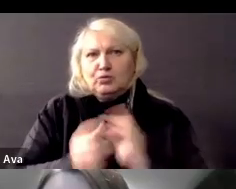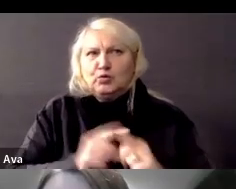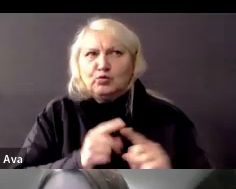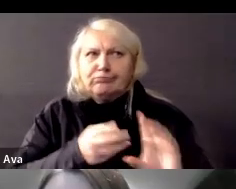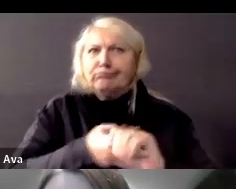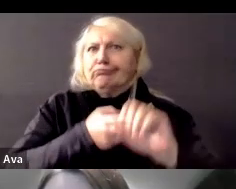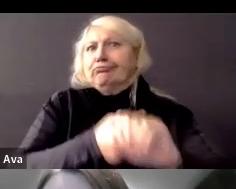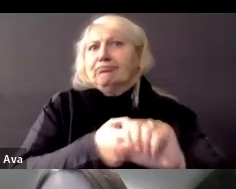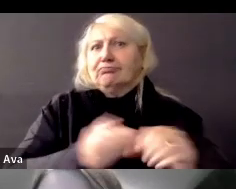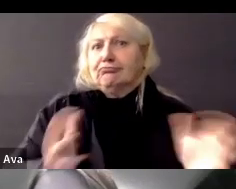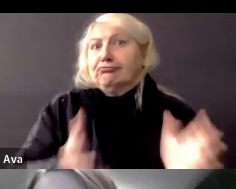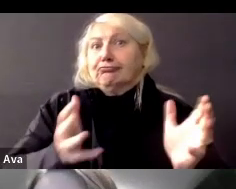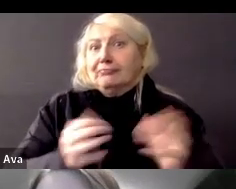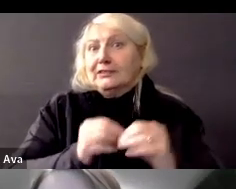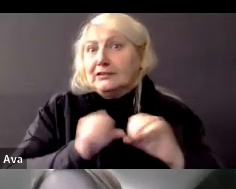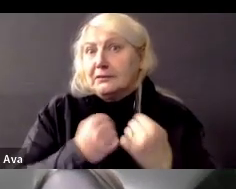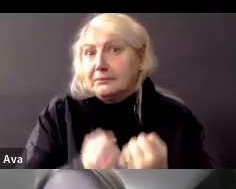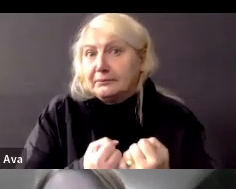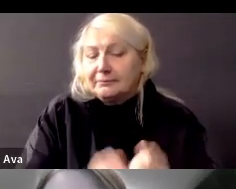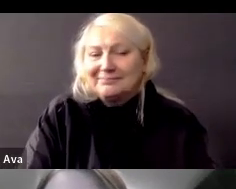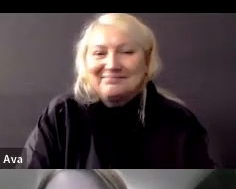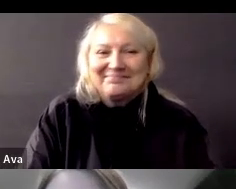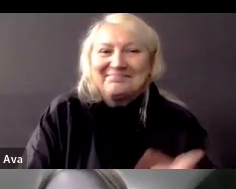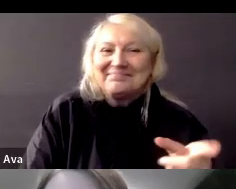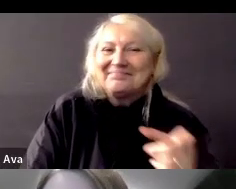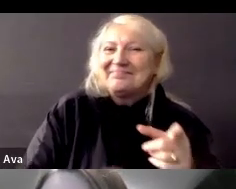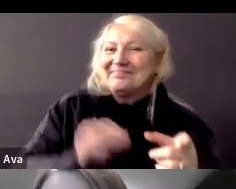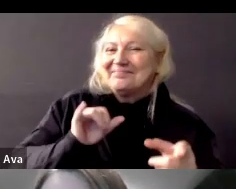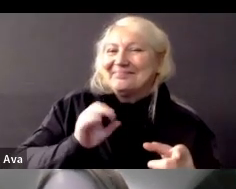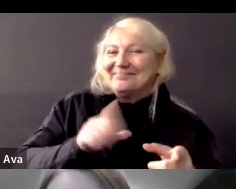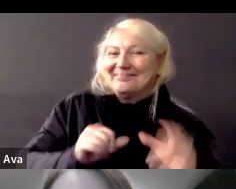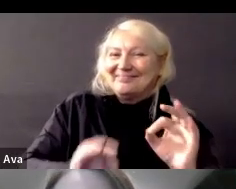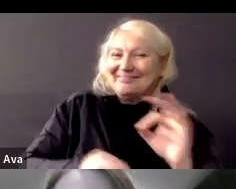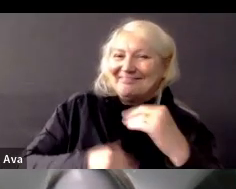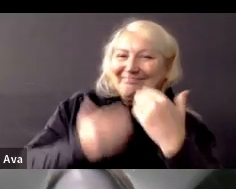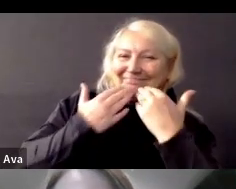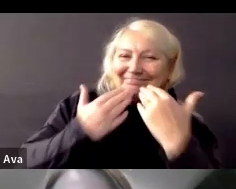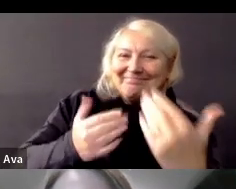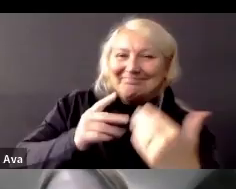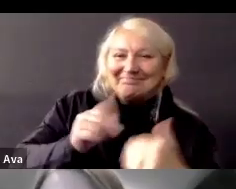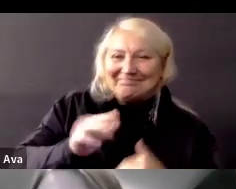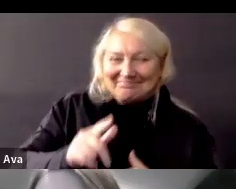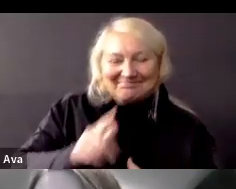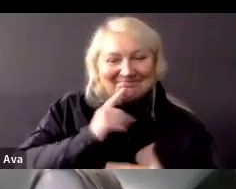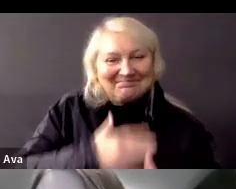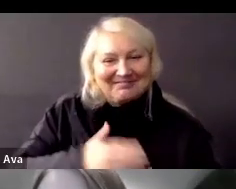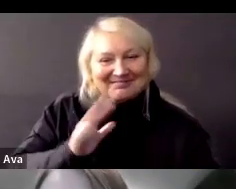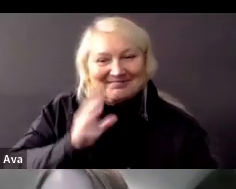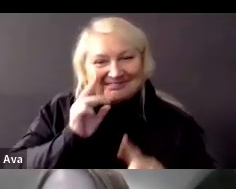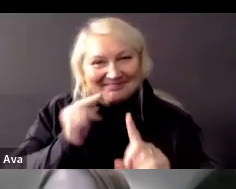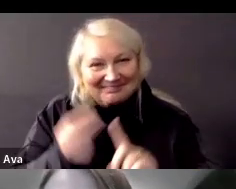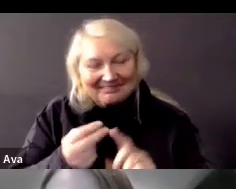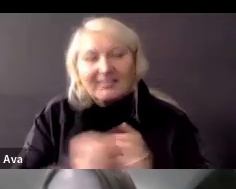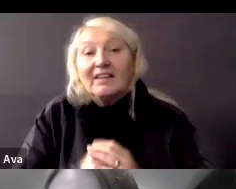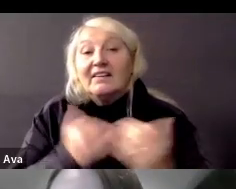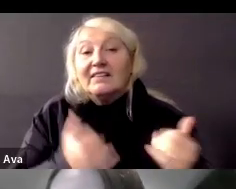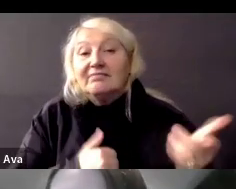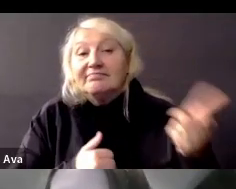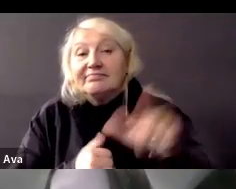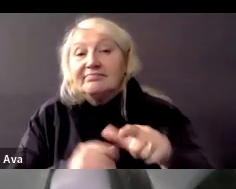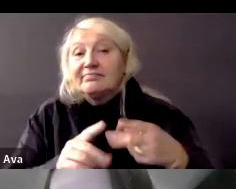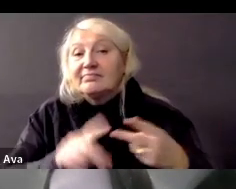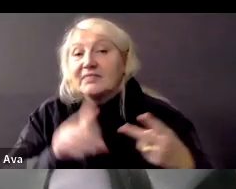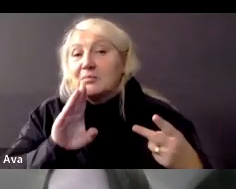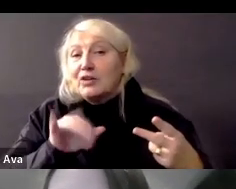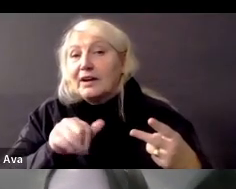Thank you. Thank you, Paul. Really appreciate your perspective. Next, we'll have Brianne. Brianne, if you